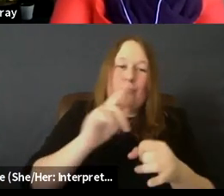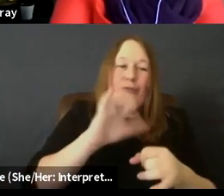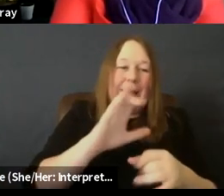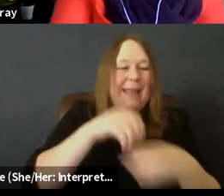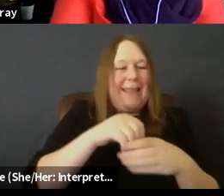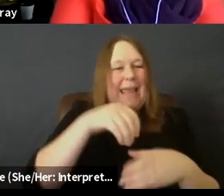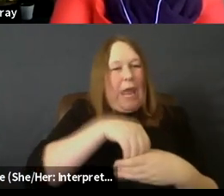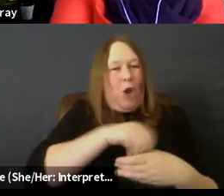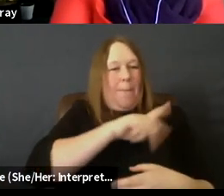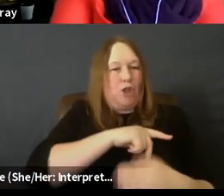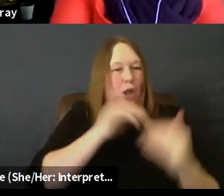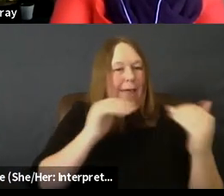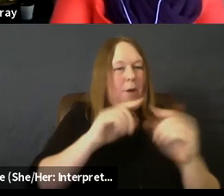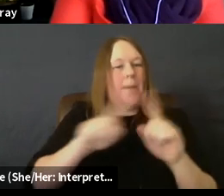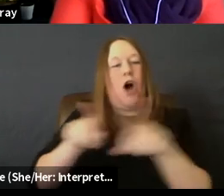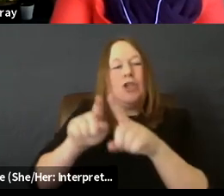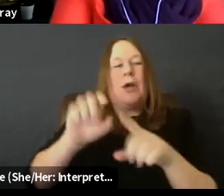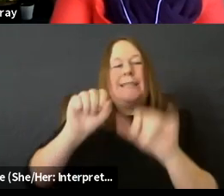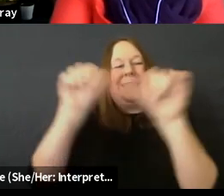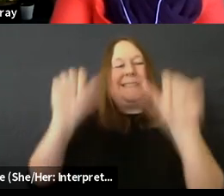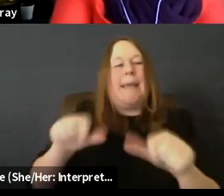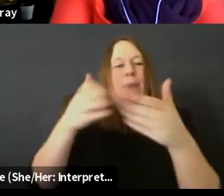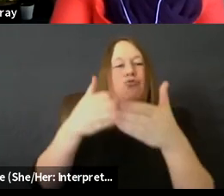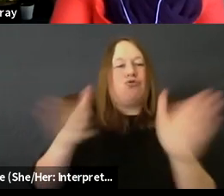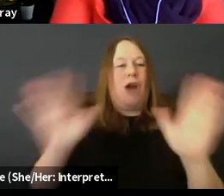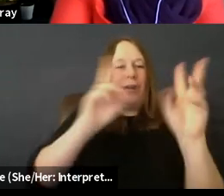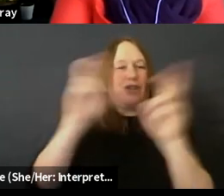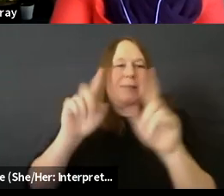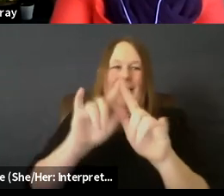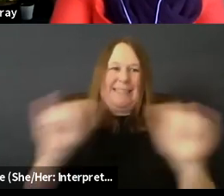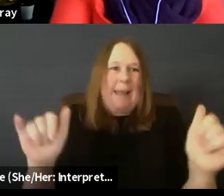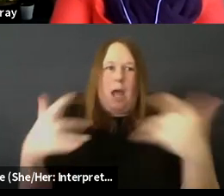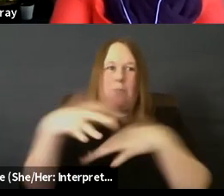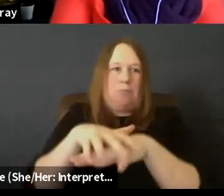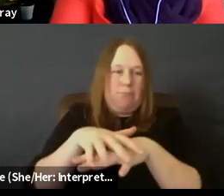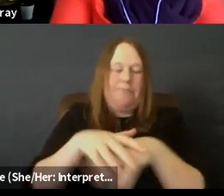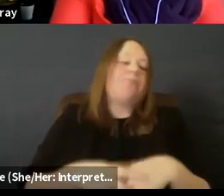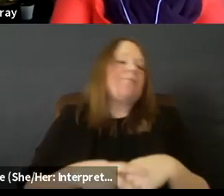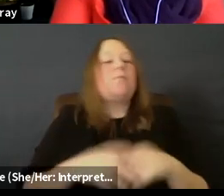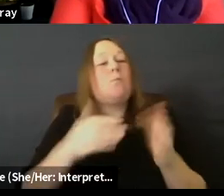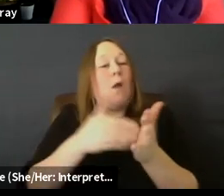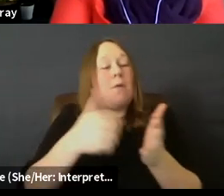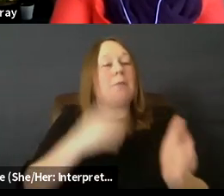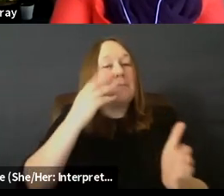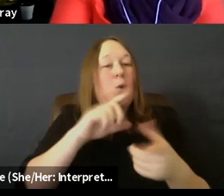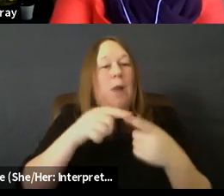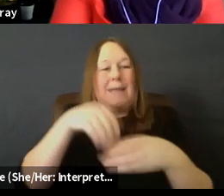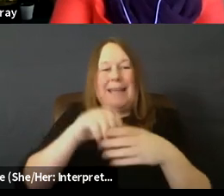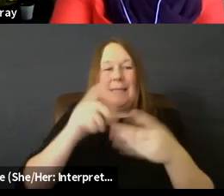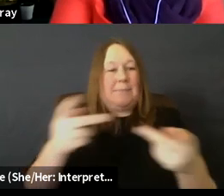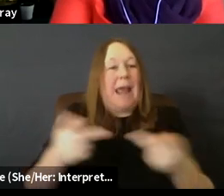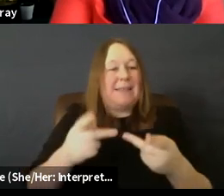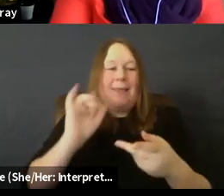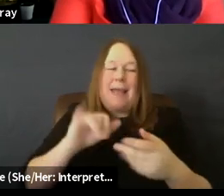interpersonal level, but also systemic broader issues at the same time. I often find that when I'm in a space that